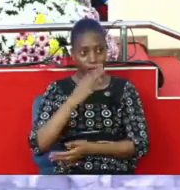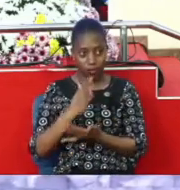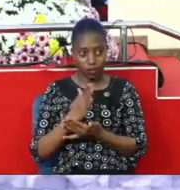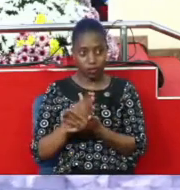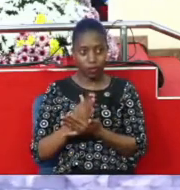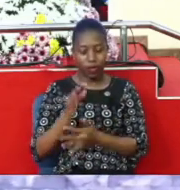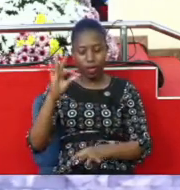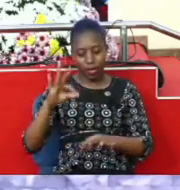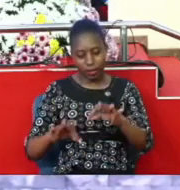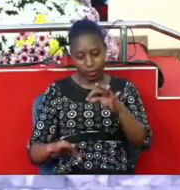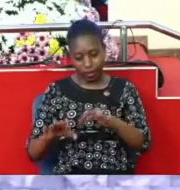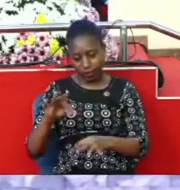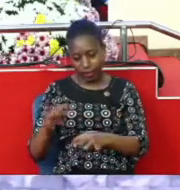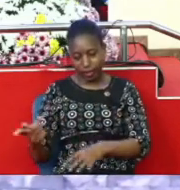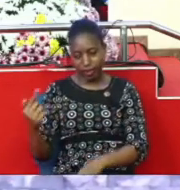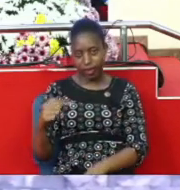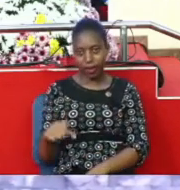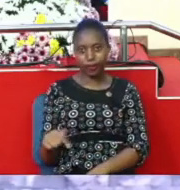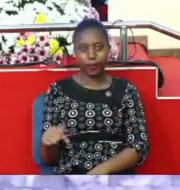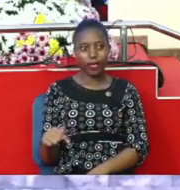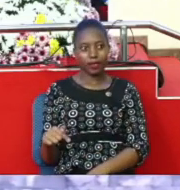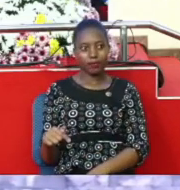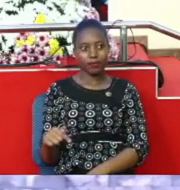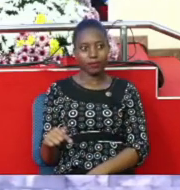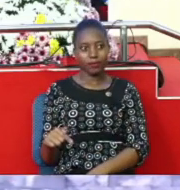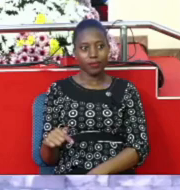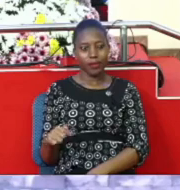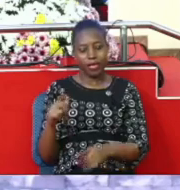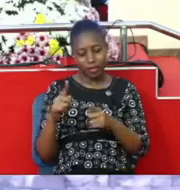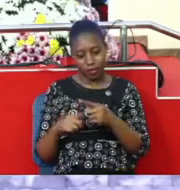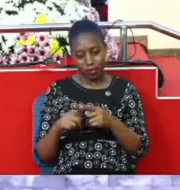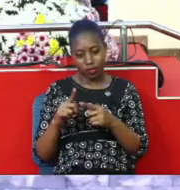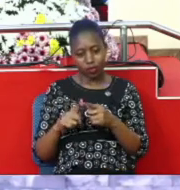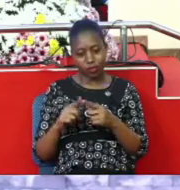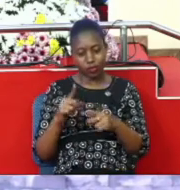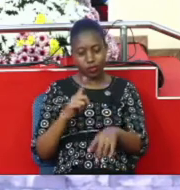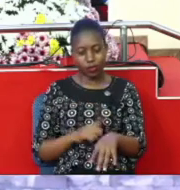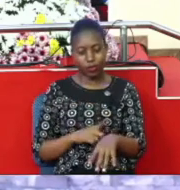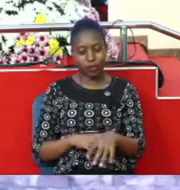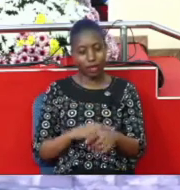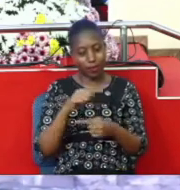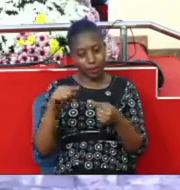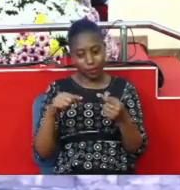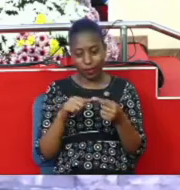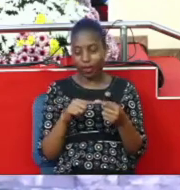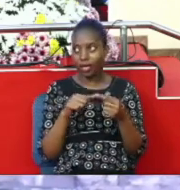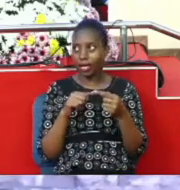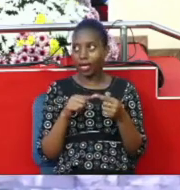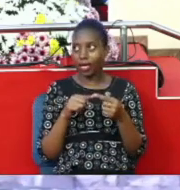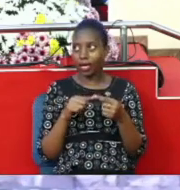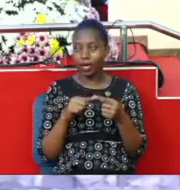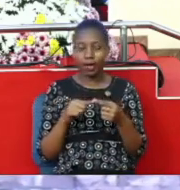He will judge us. It is until then, it is until when we